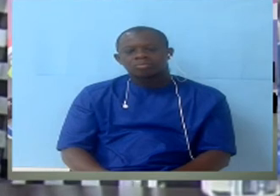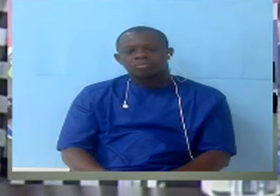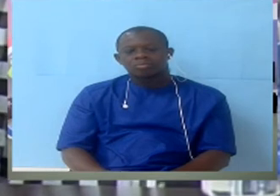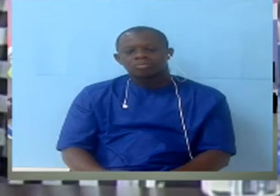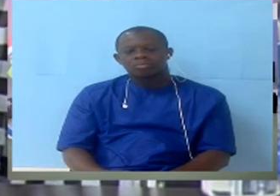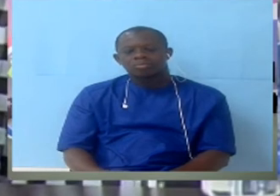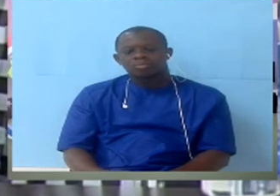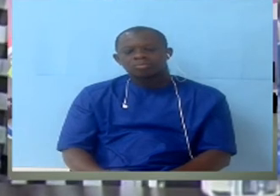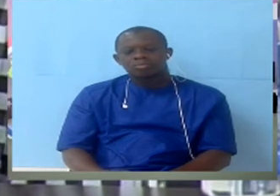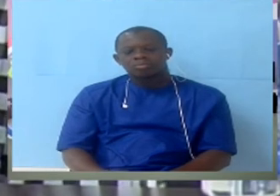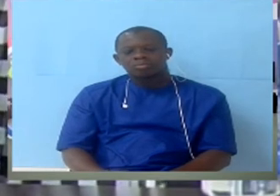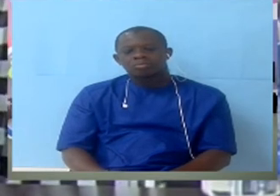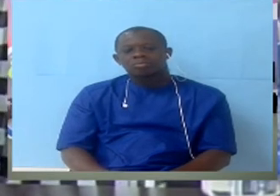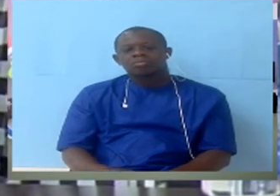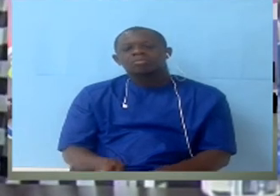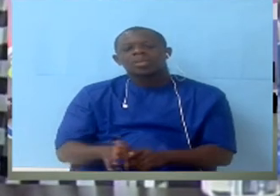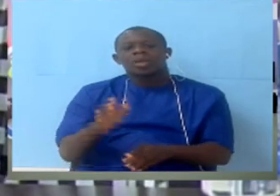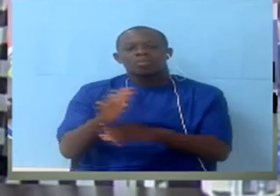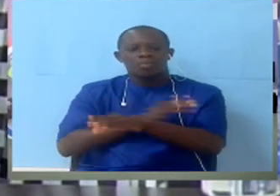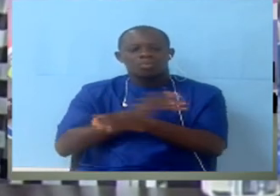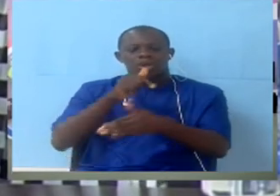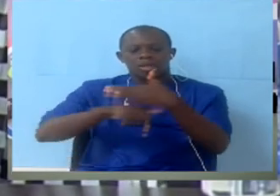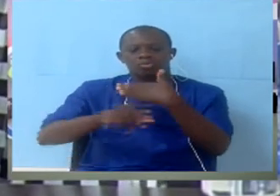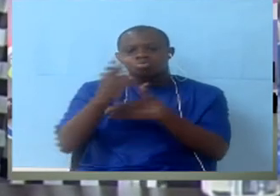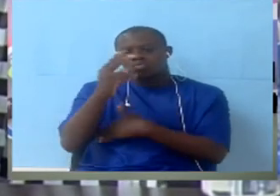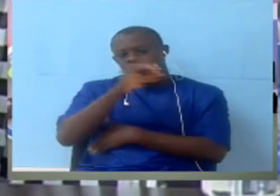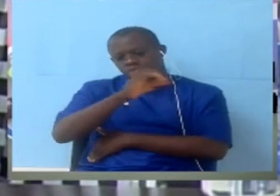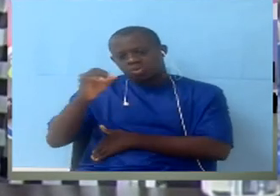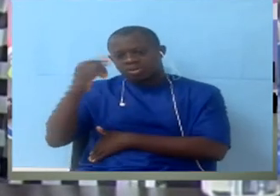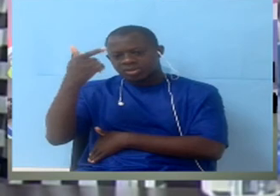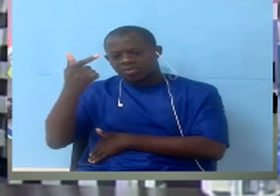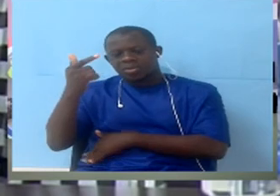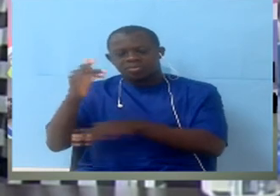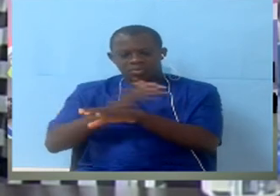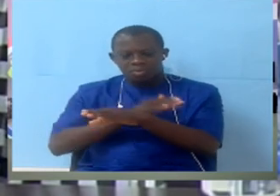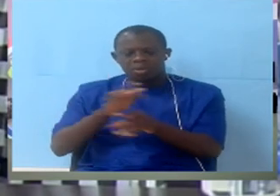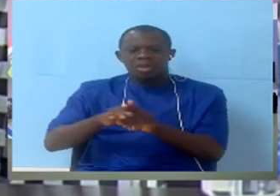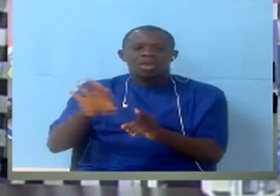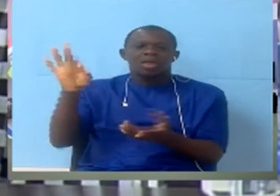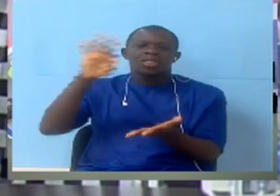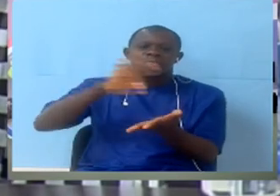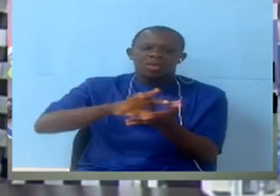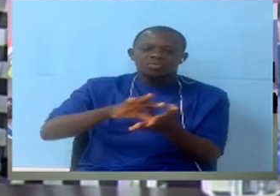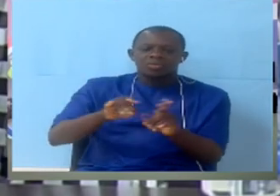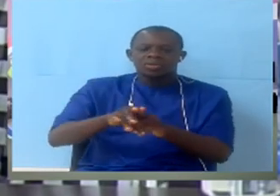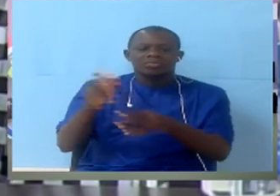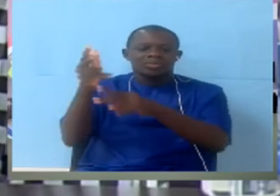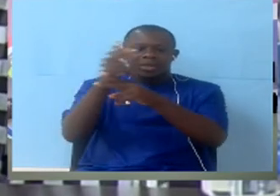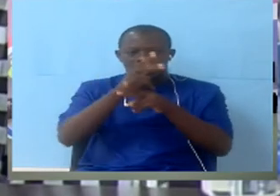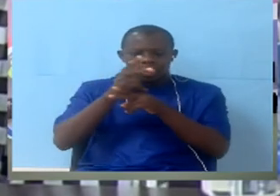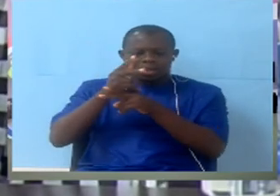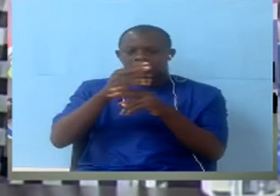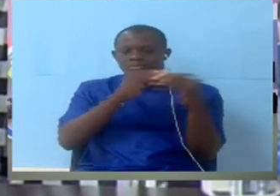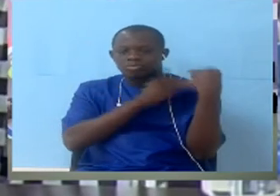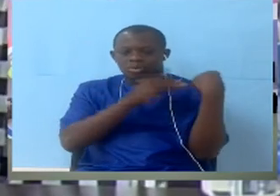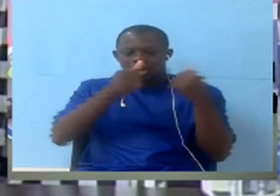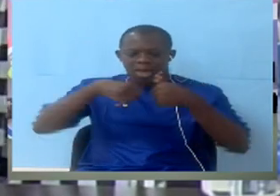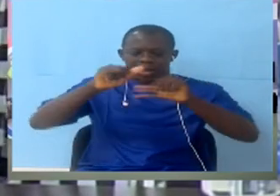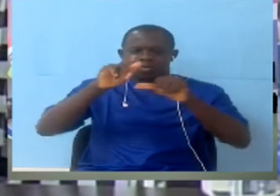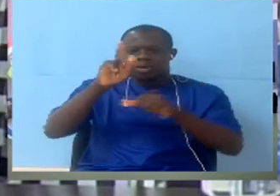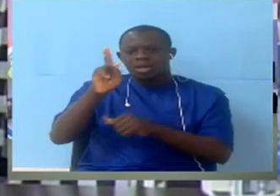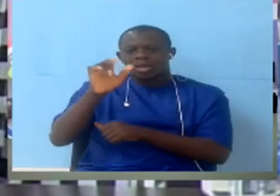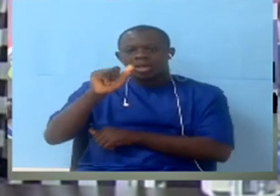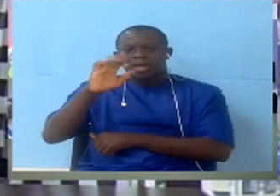Sibanor Mafong border area. In 2007, I used to go and do guard duty at around Kafuta